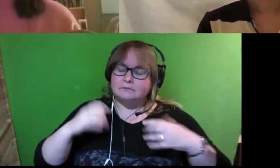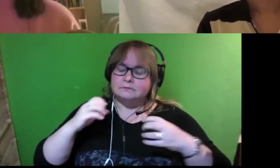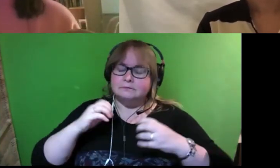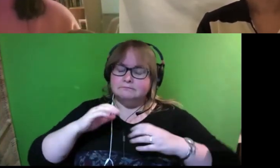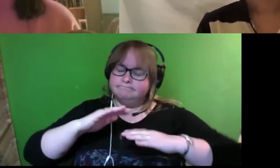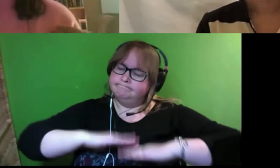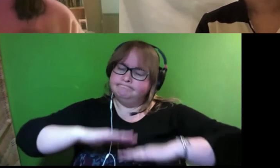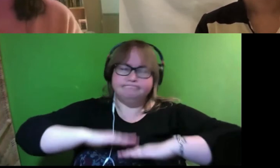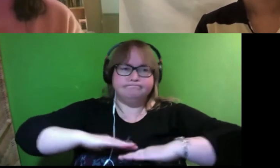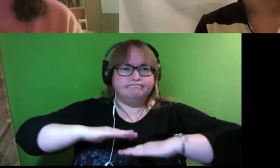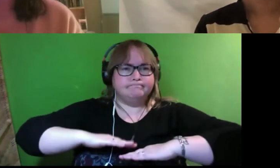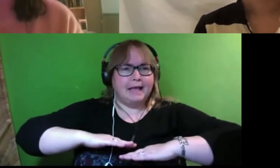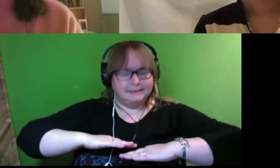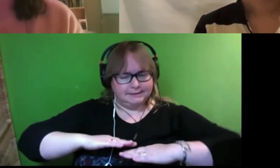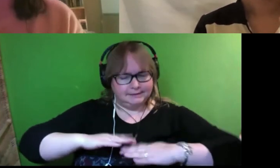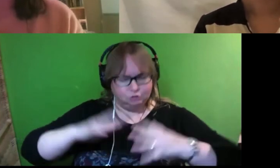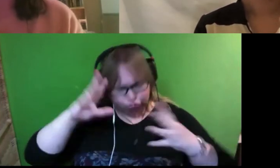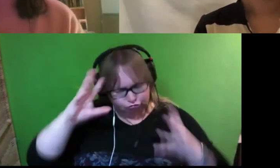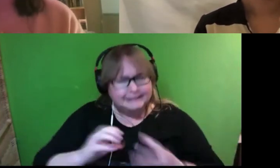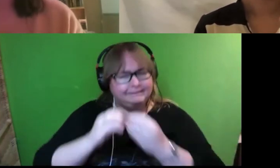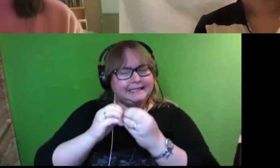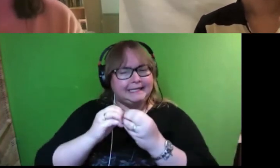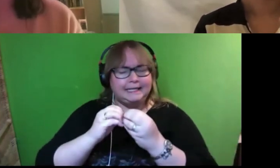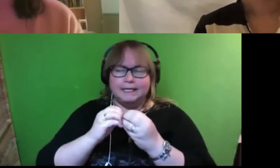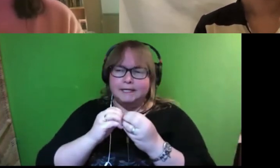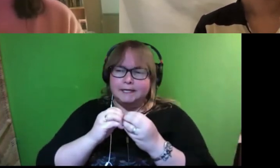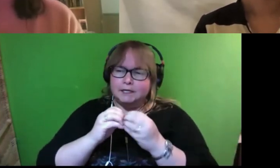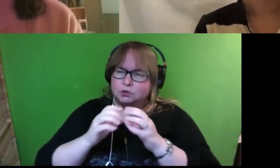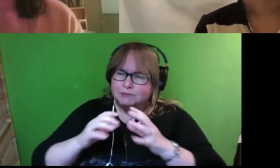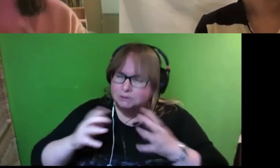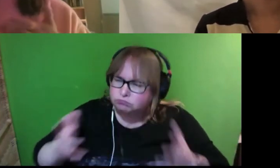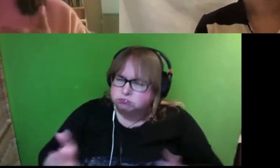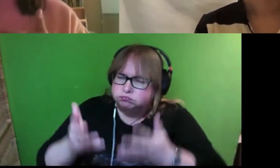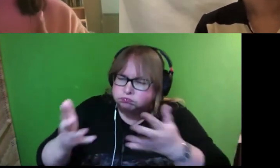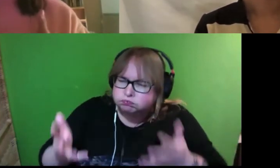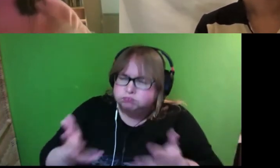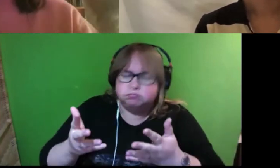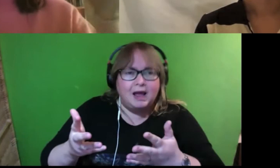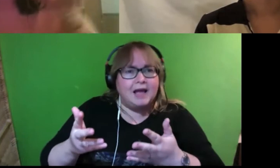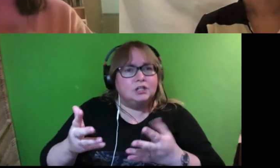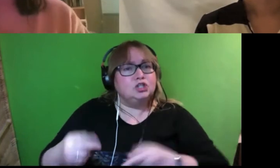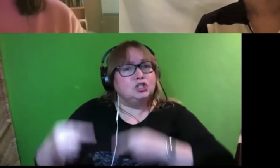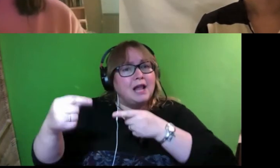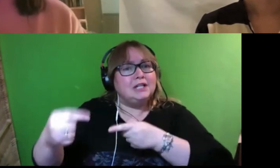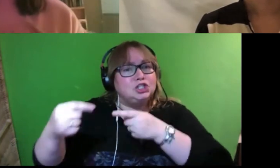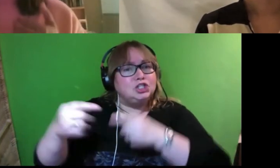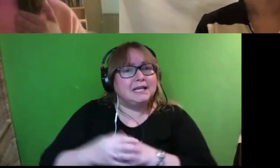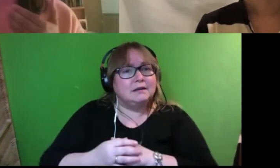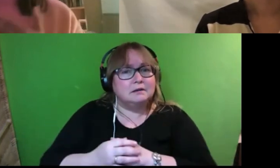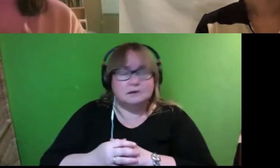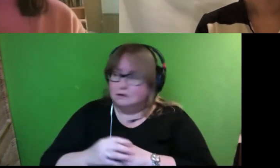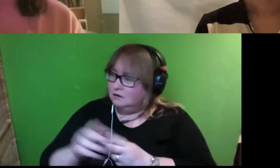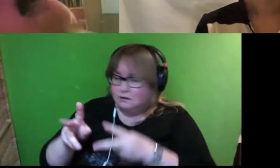completely different way, but also challenging as well. And I can see how both of those